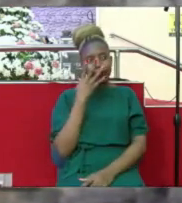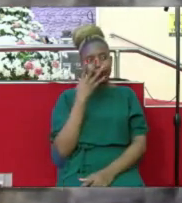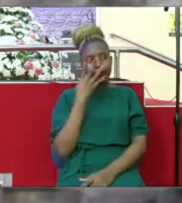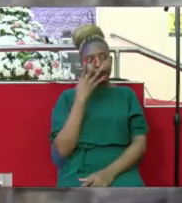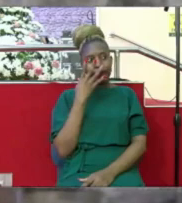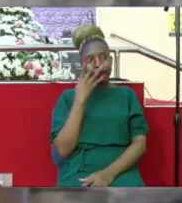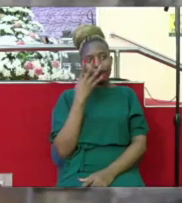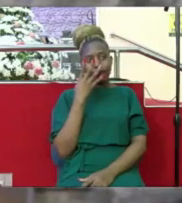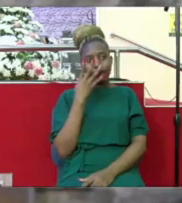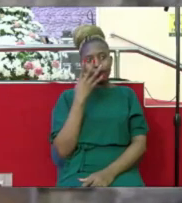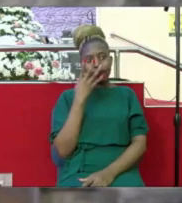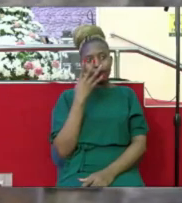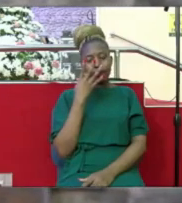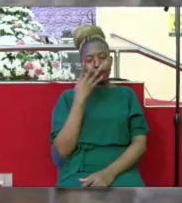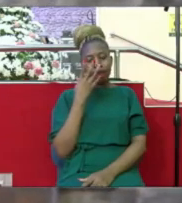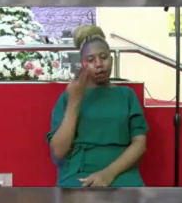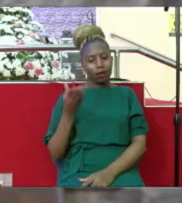in the midst of darkness.